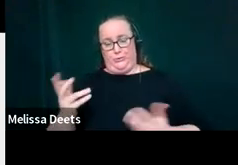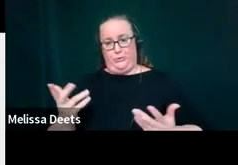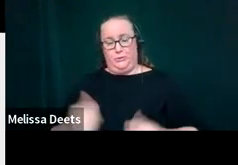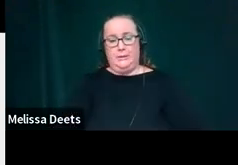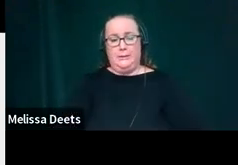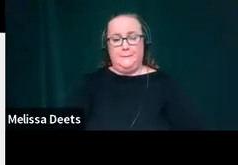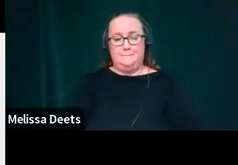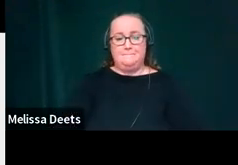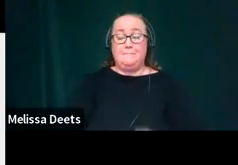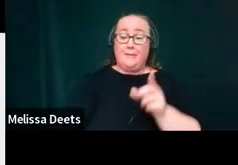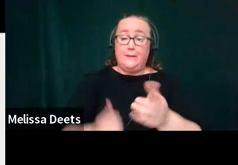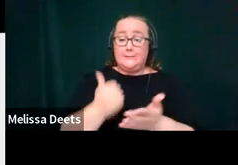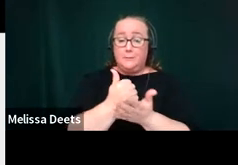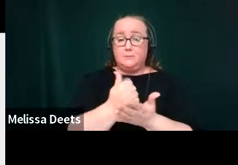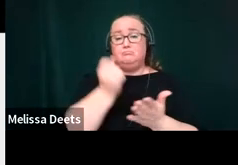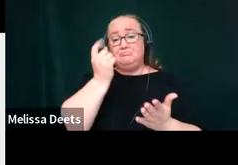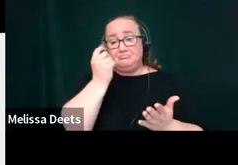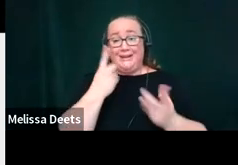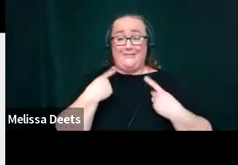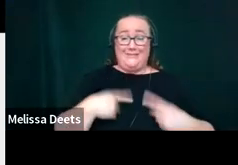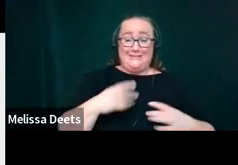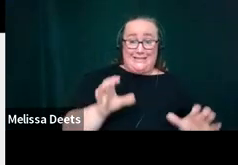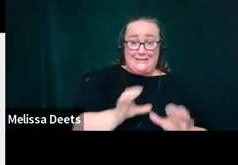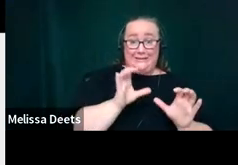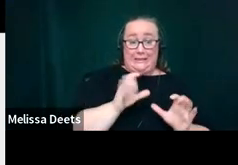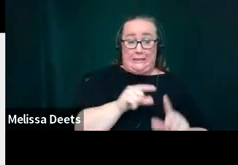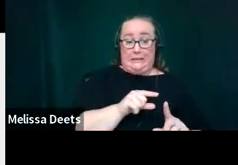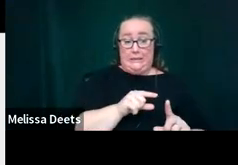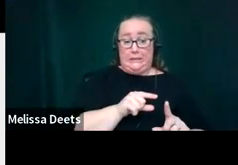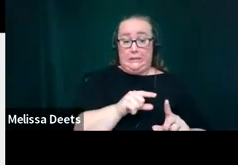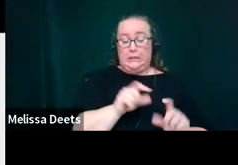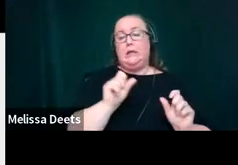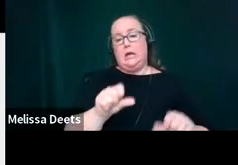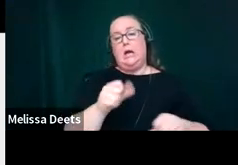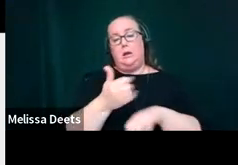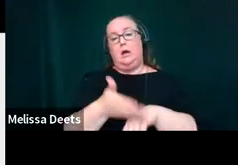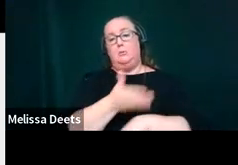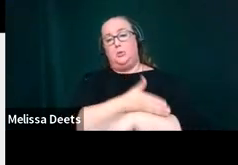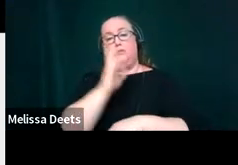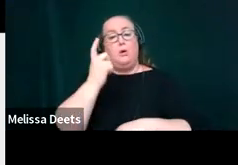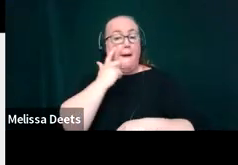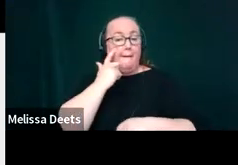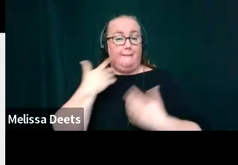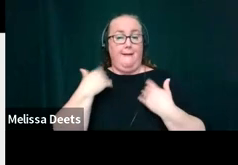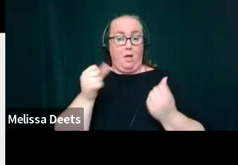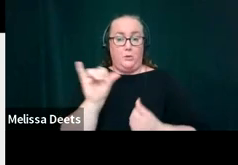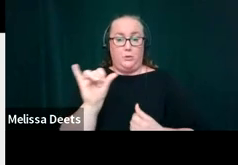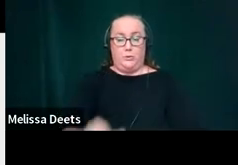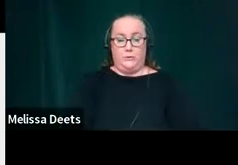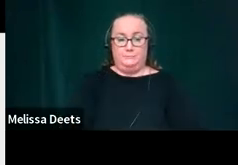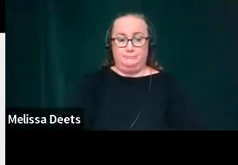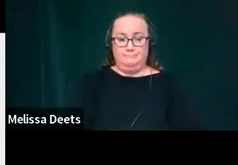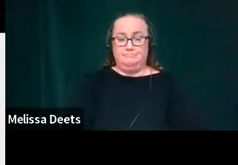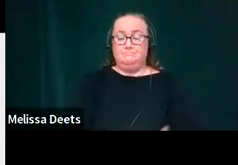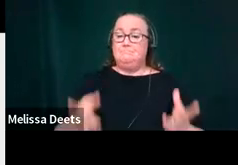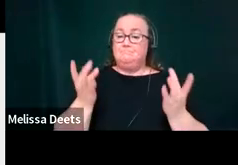this is promising that physical activity may be a way to improve the ocular health as well. What about